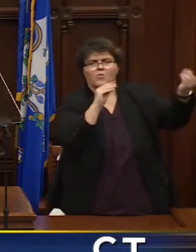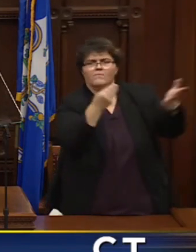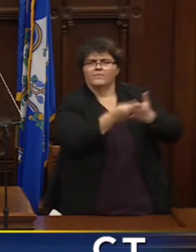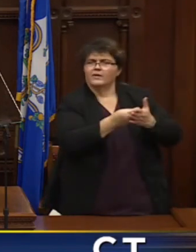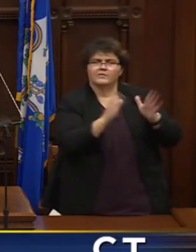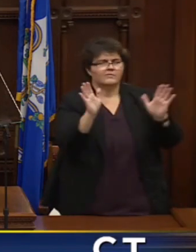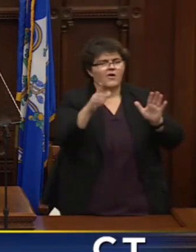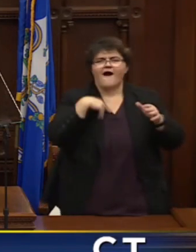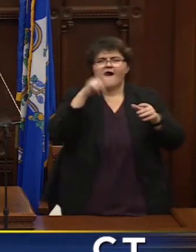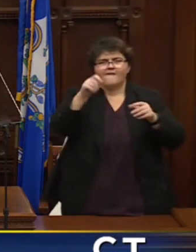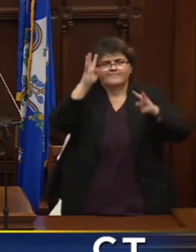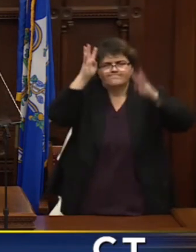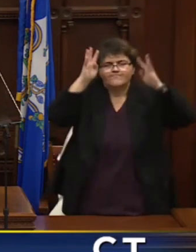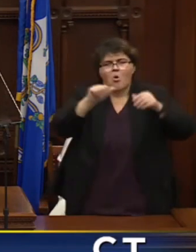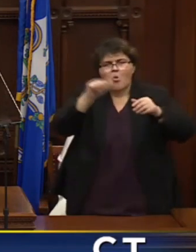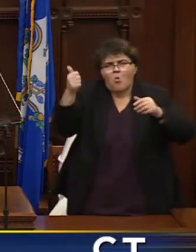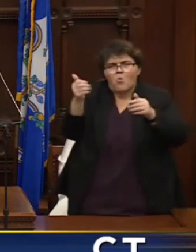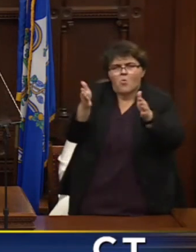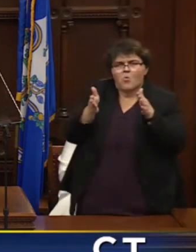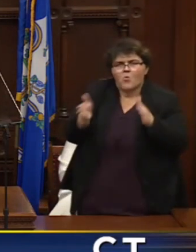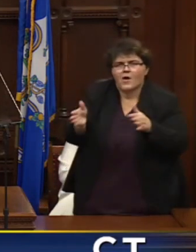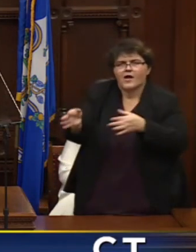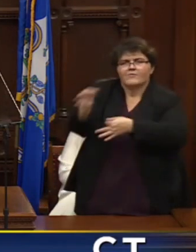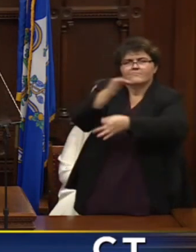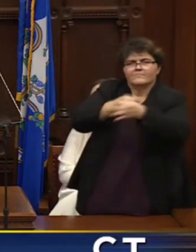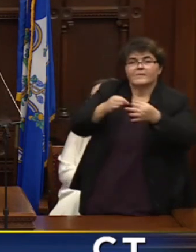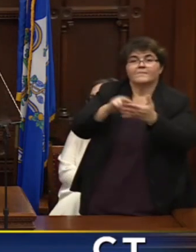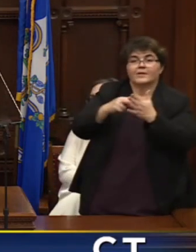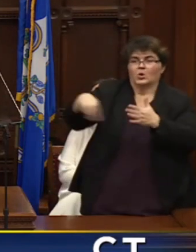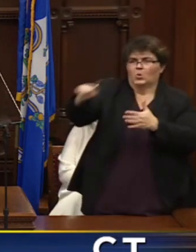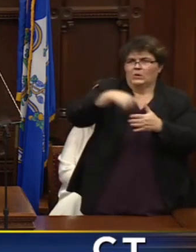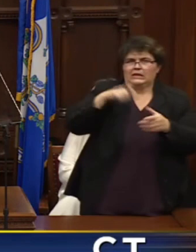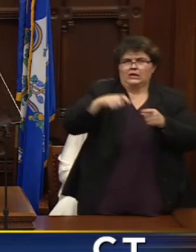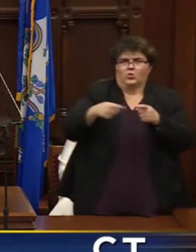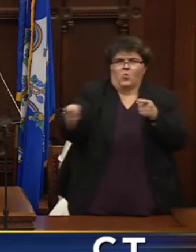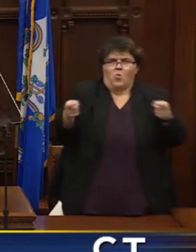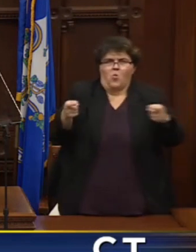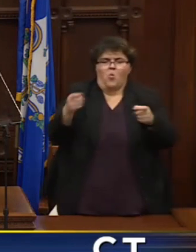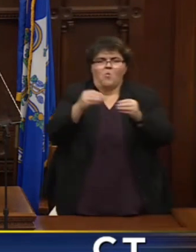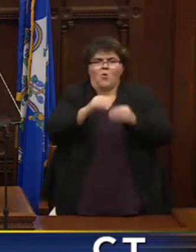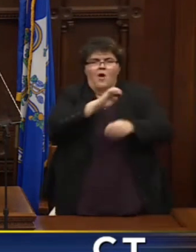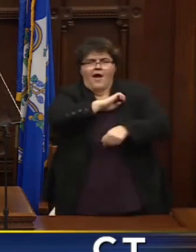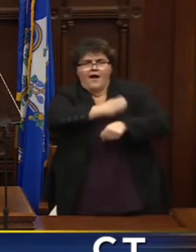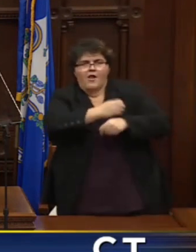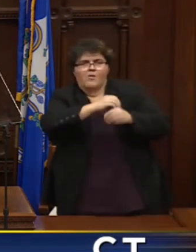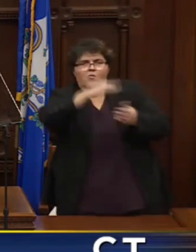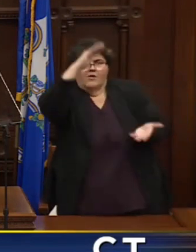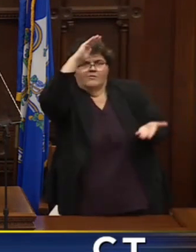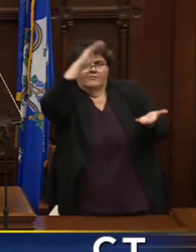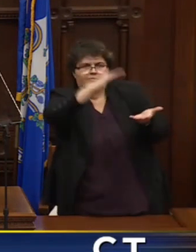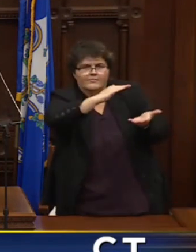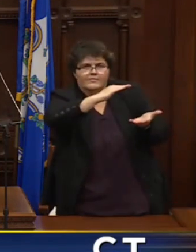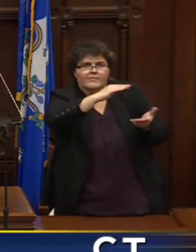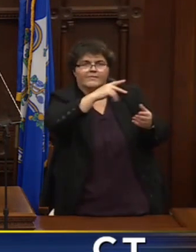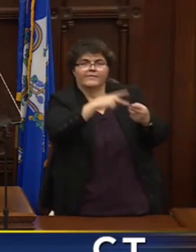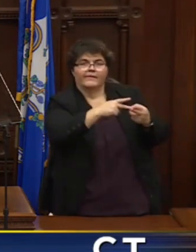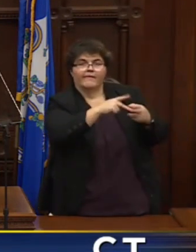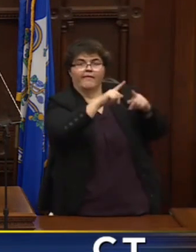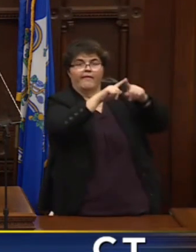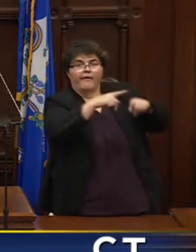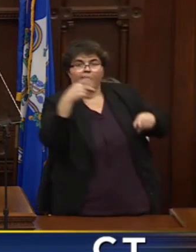control over our energy supply, so Putin and the Saudis don't have control over our destiny and our